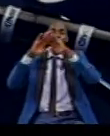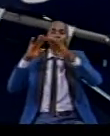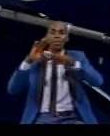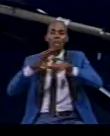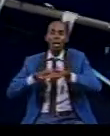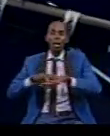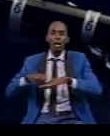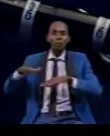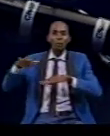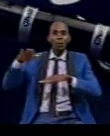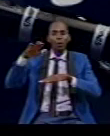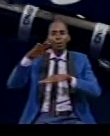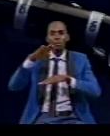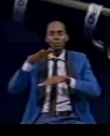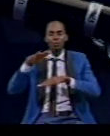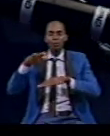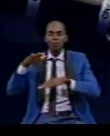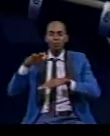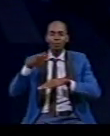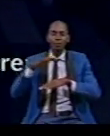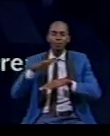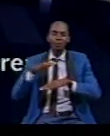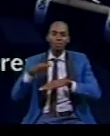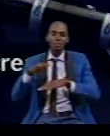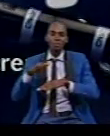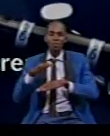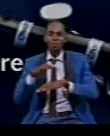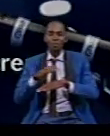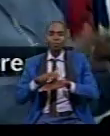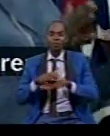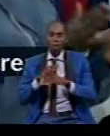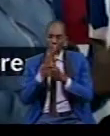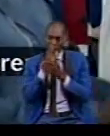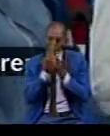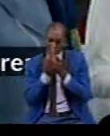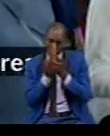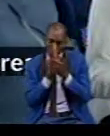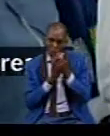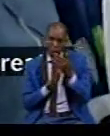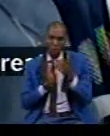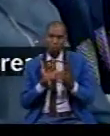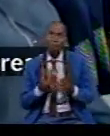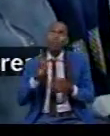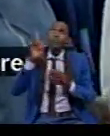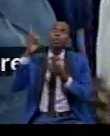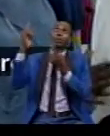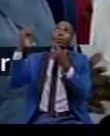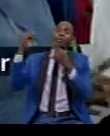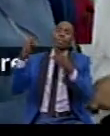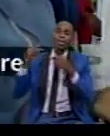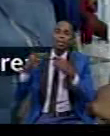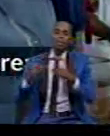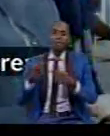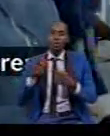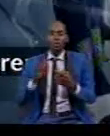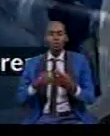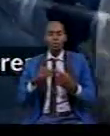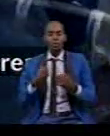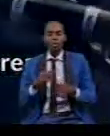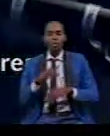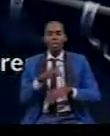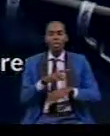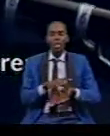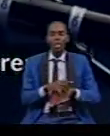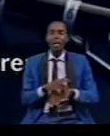reign with Christ even here on earth in Jesus' name. Thank you, Lord, for the